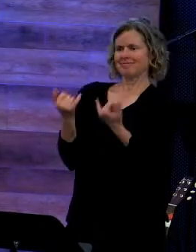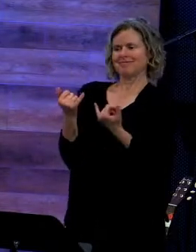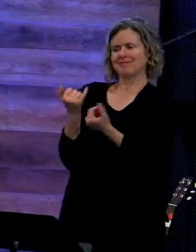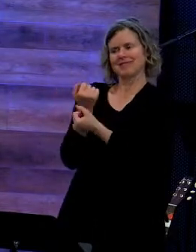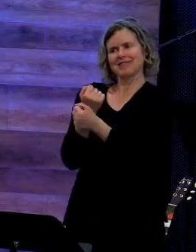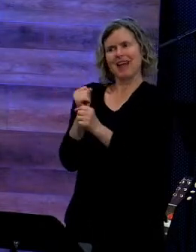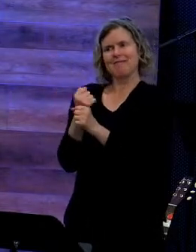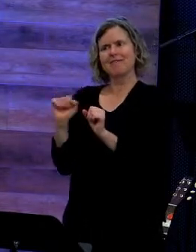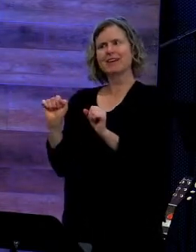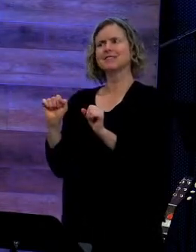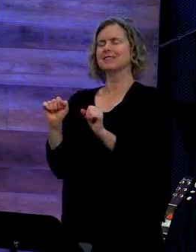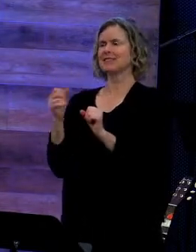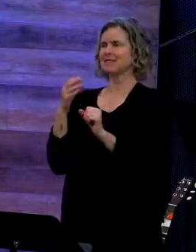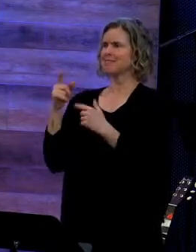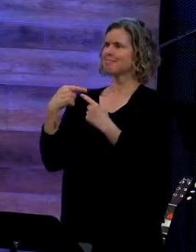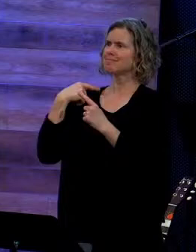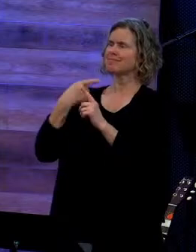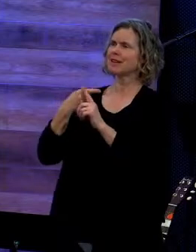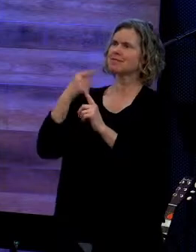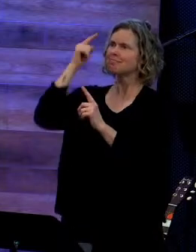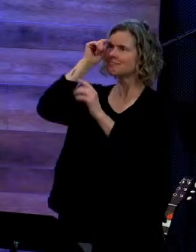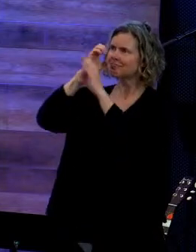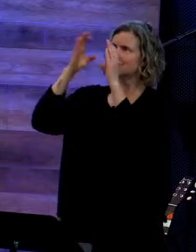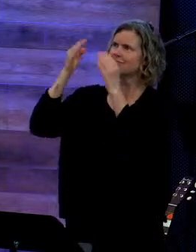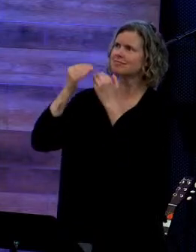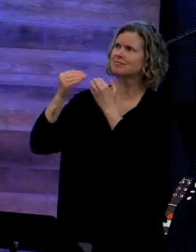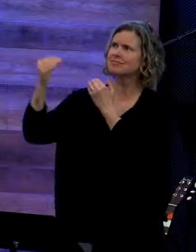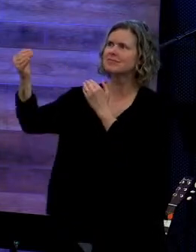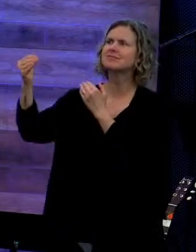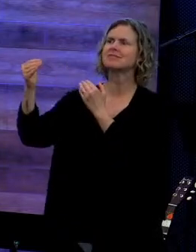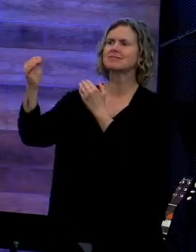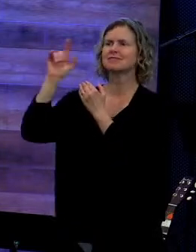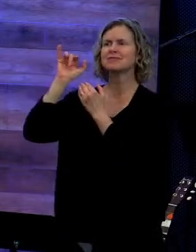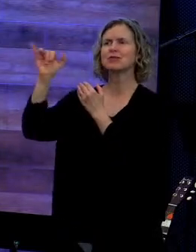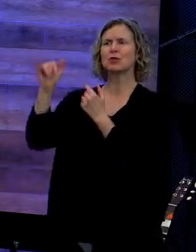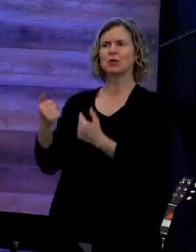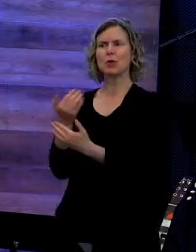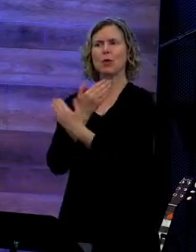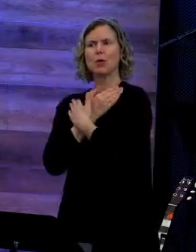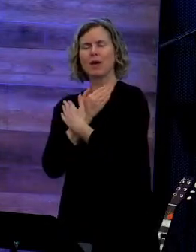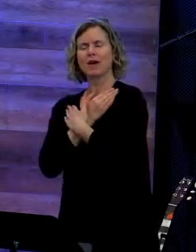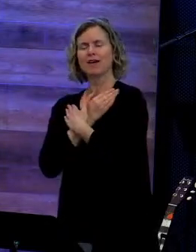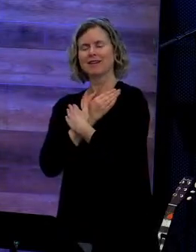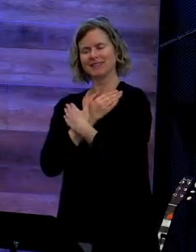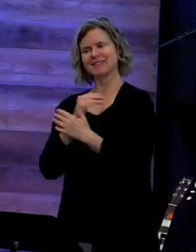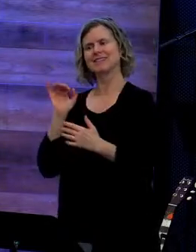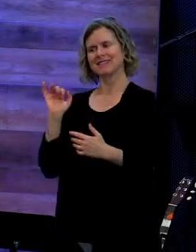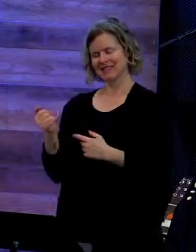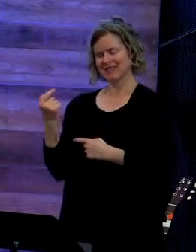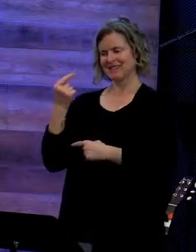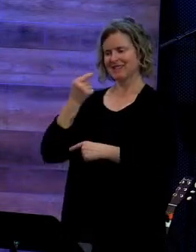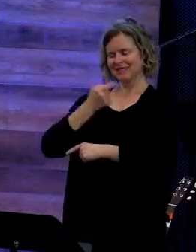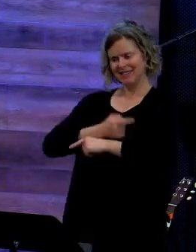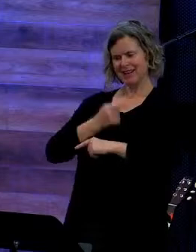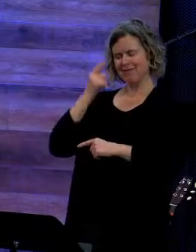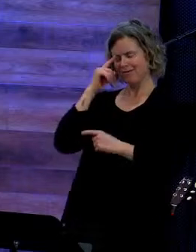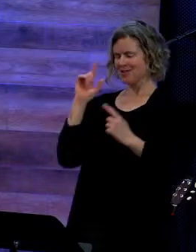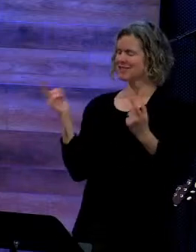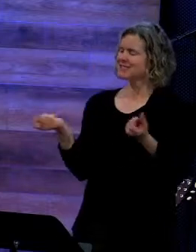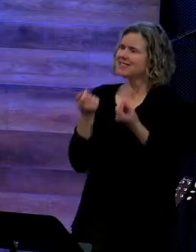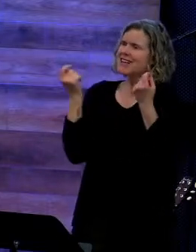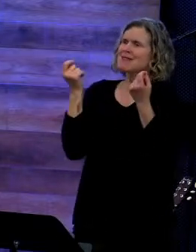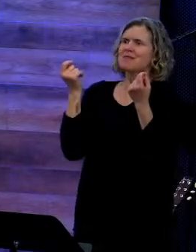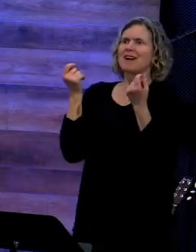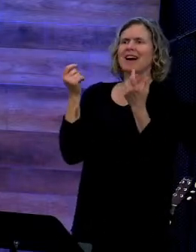it's a finite day, it's one day a week. And it's an opportunity to celebrate all that Jesus has done for you and then to